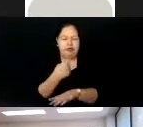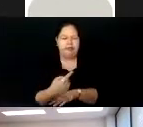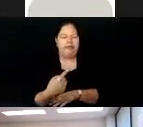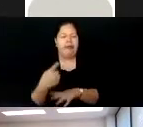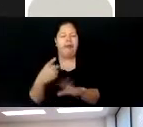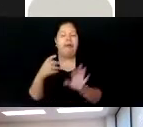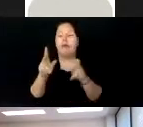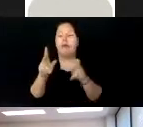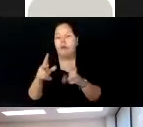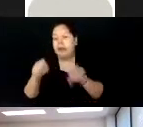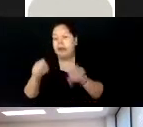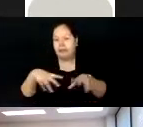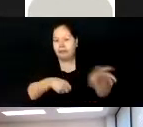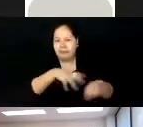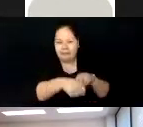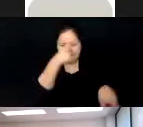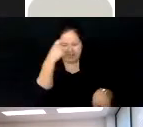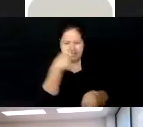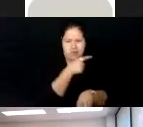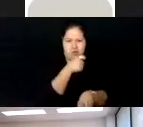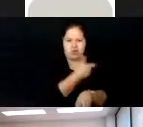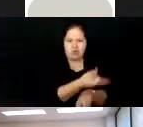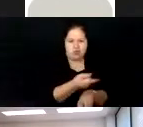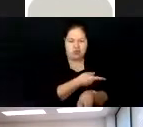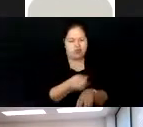marginalize Indigenous peoples in their own lands.